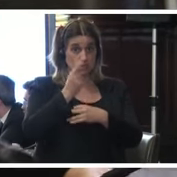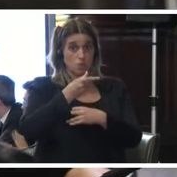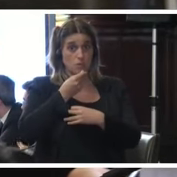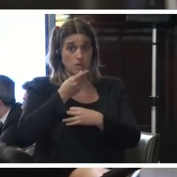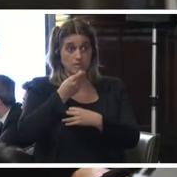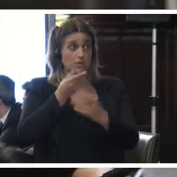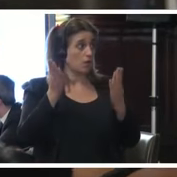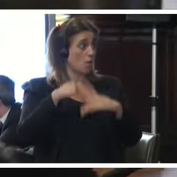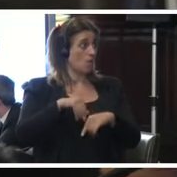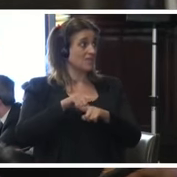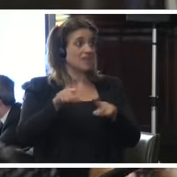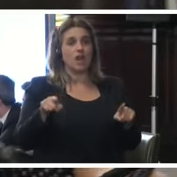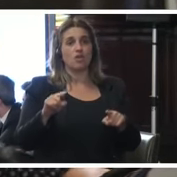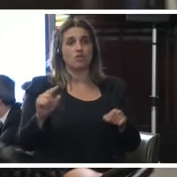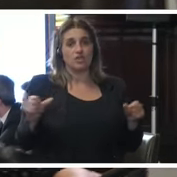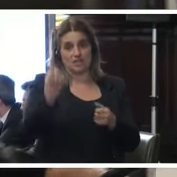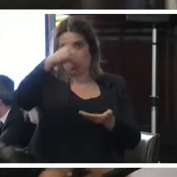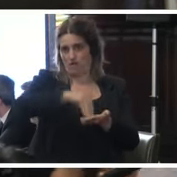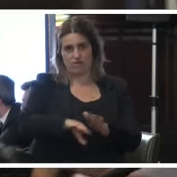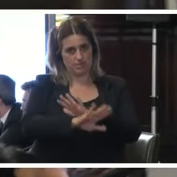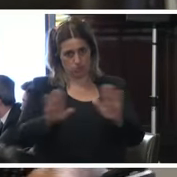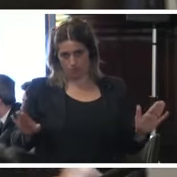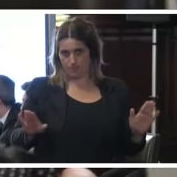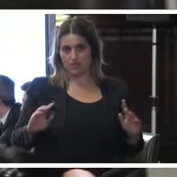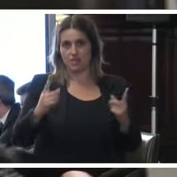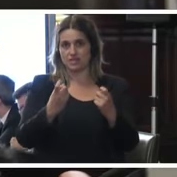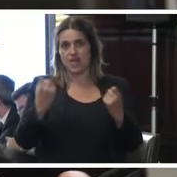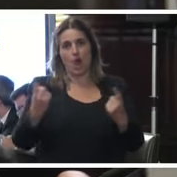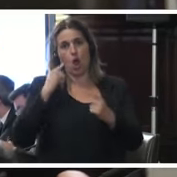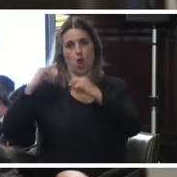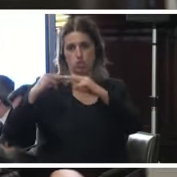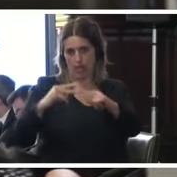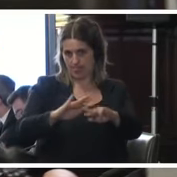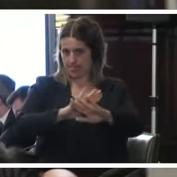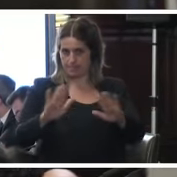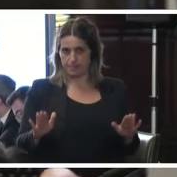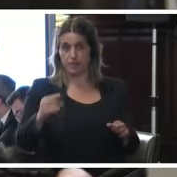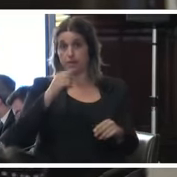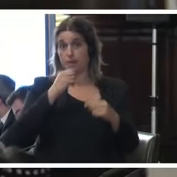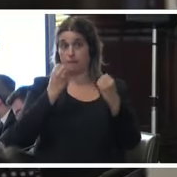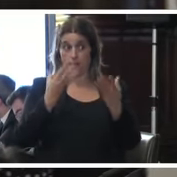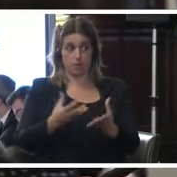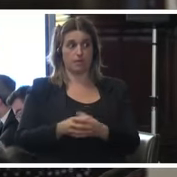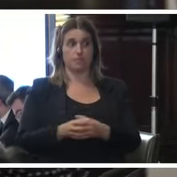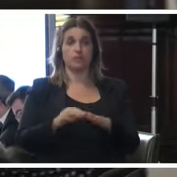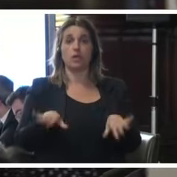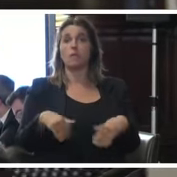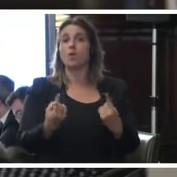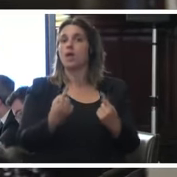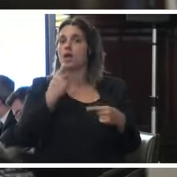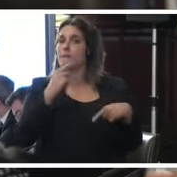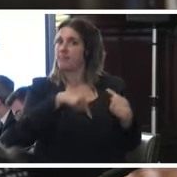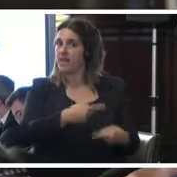one-time matter. It has to be constant because you have to keep it in the forefront of their